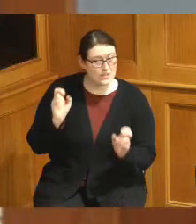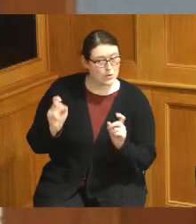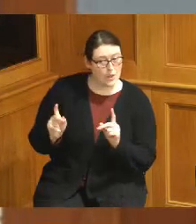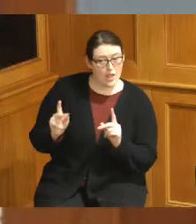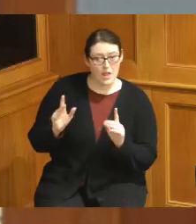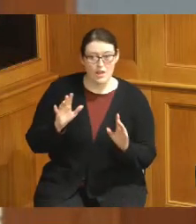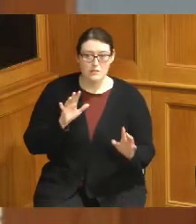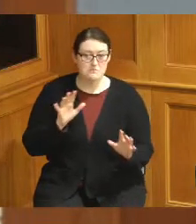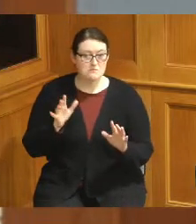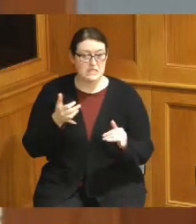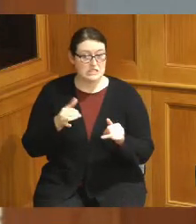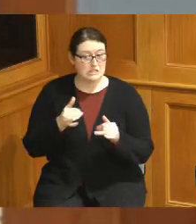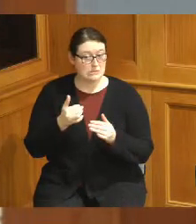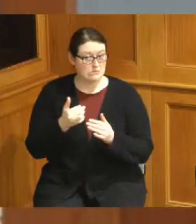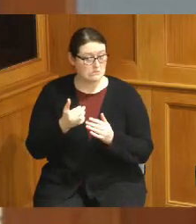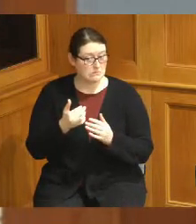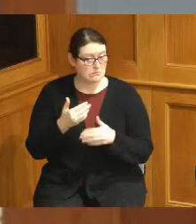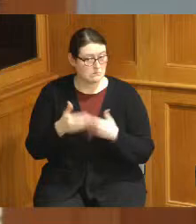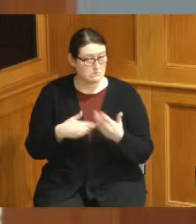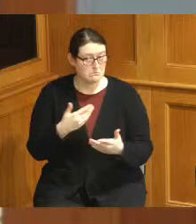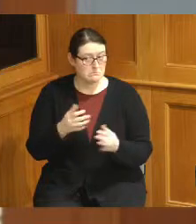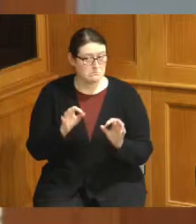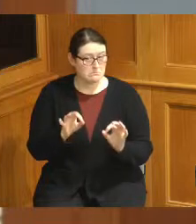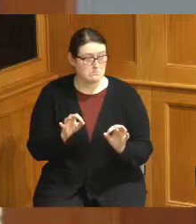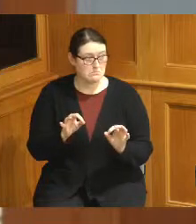but if not,